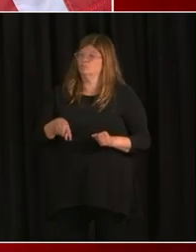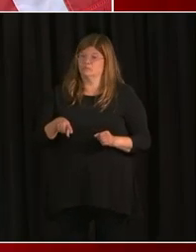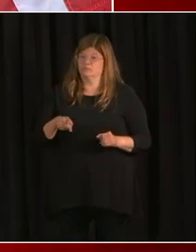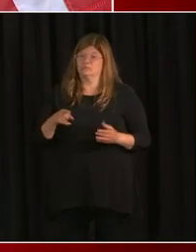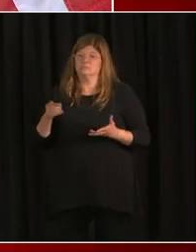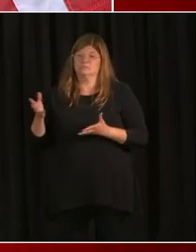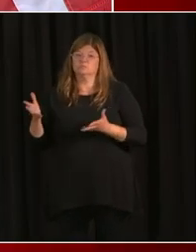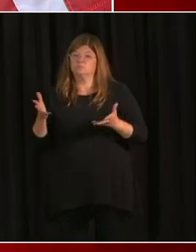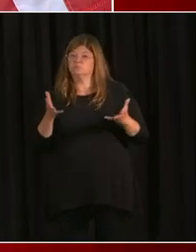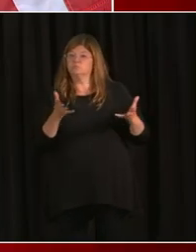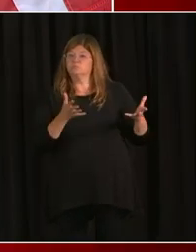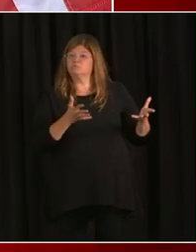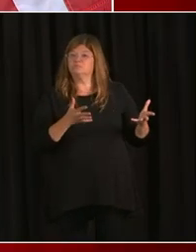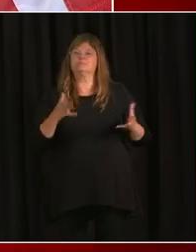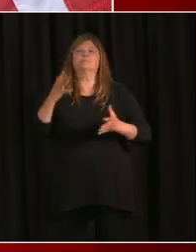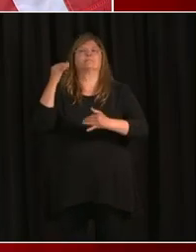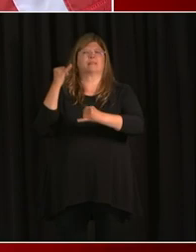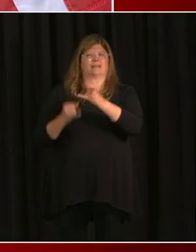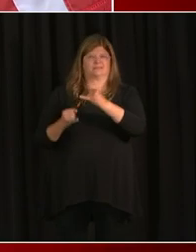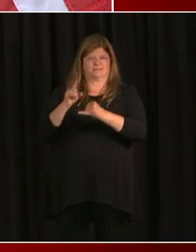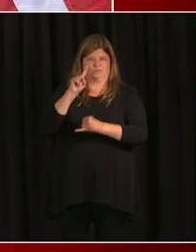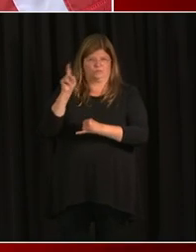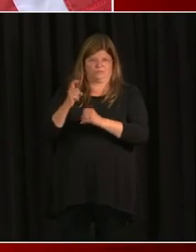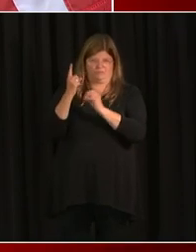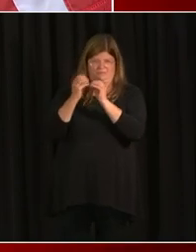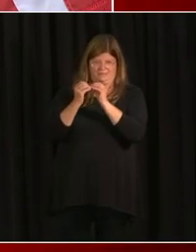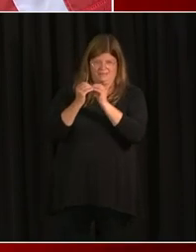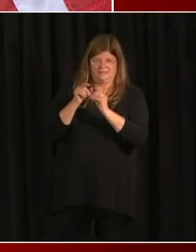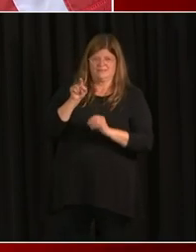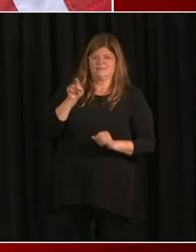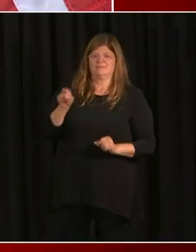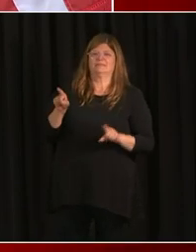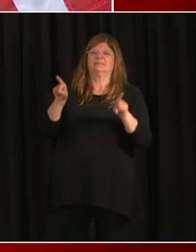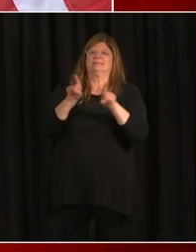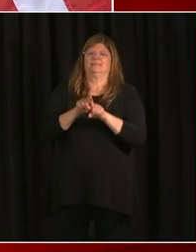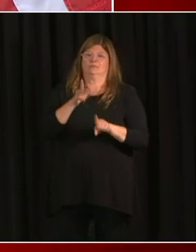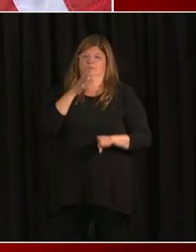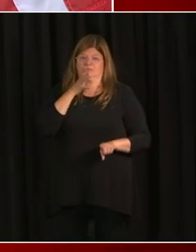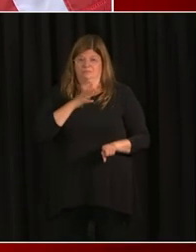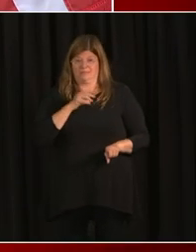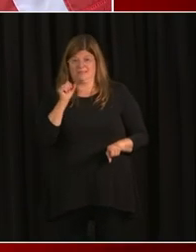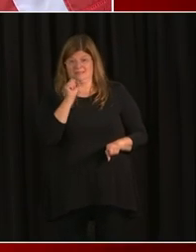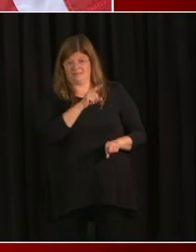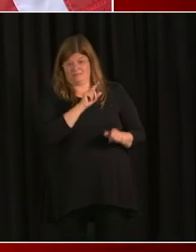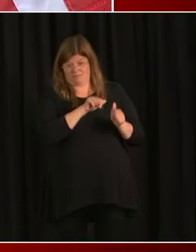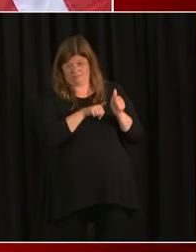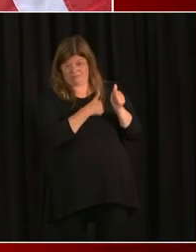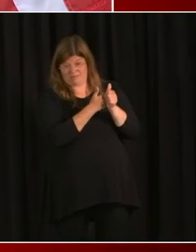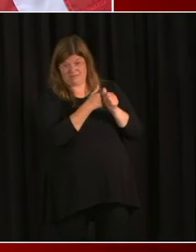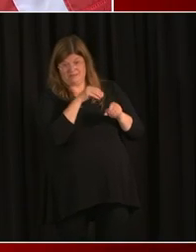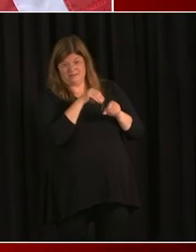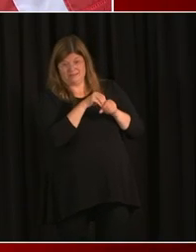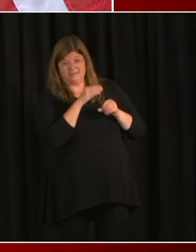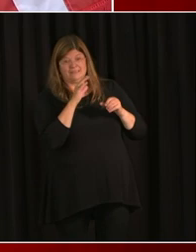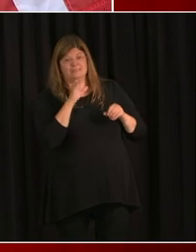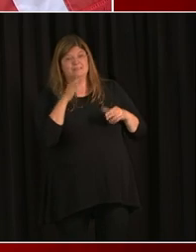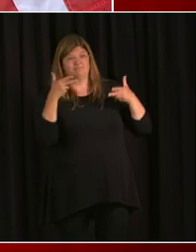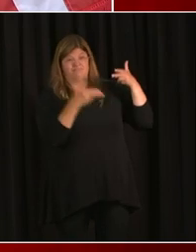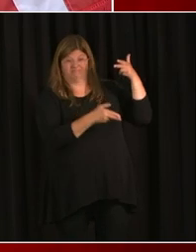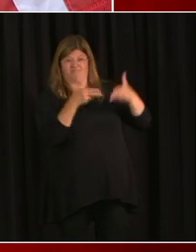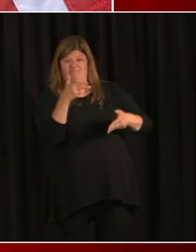Okay. Yes. Last question. Can you give us an update on where we are in the city in terms of homicides as of